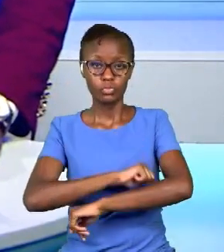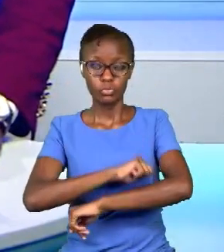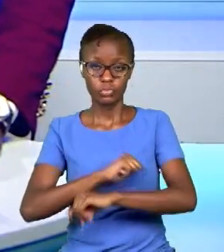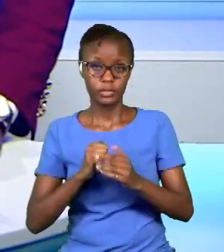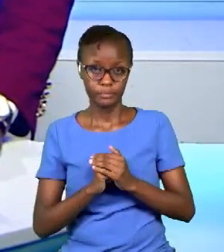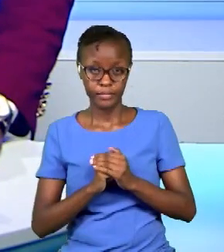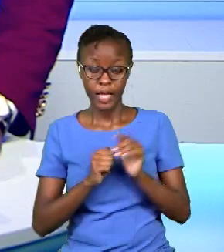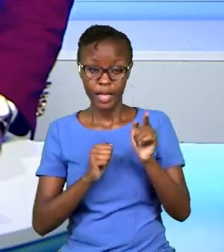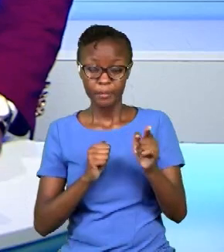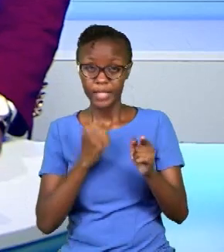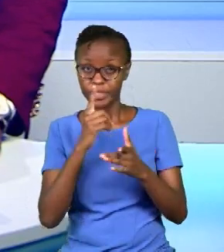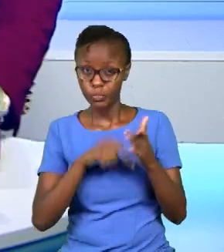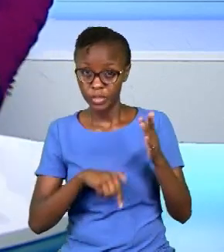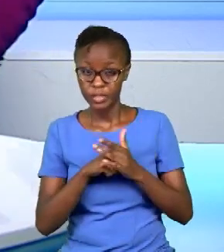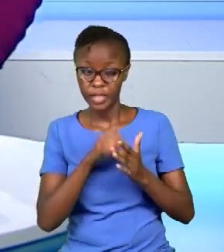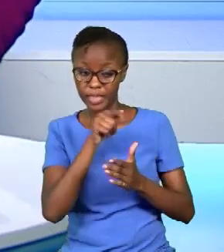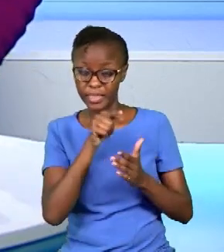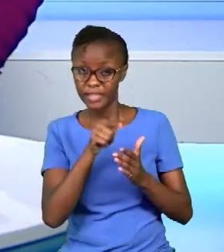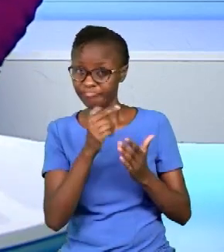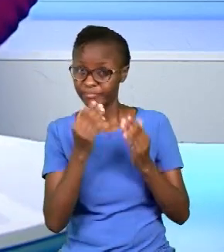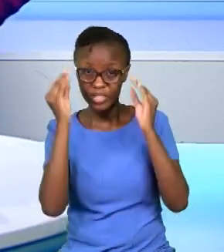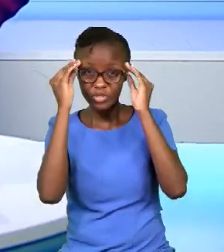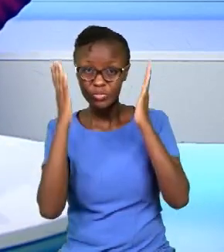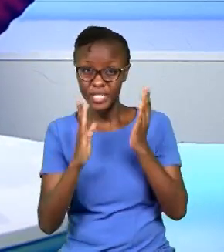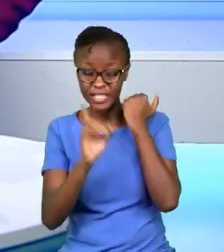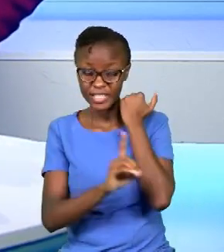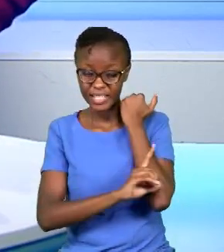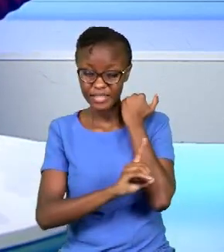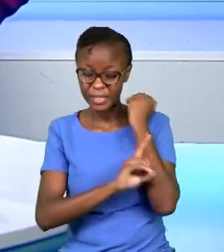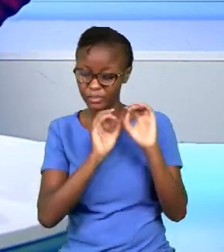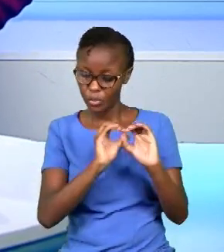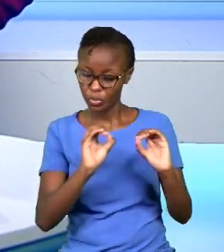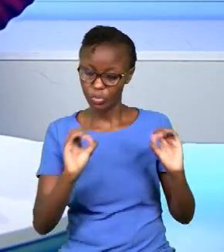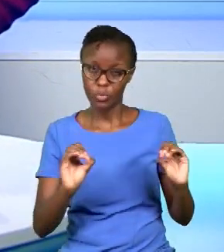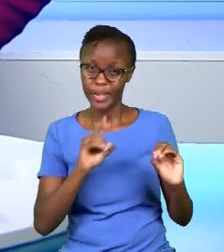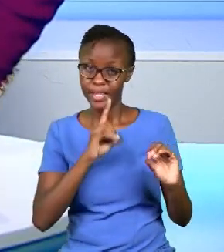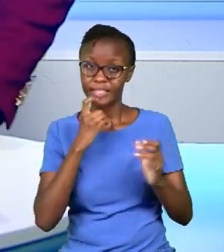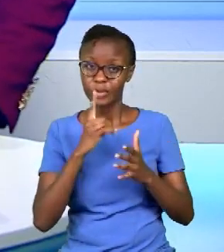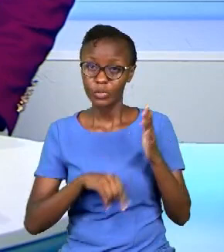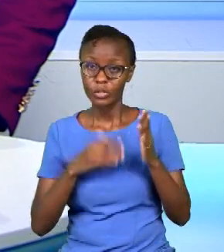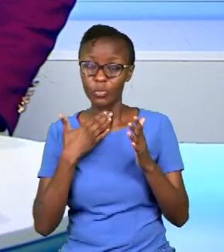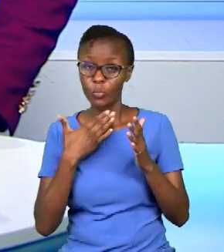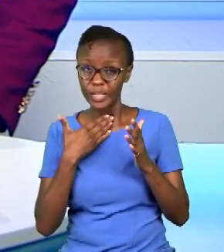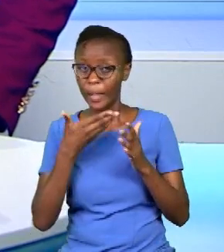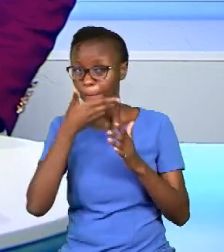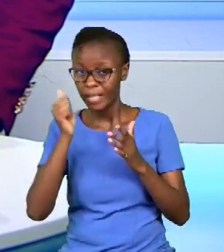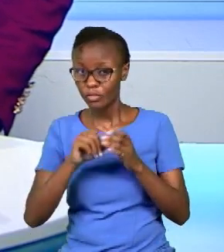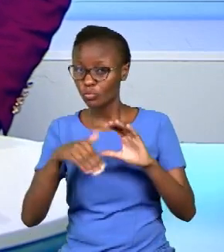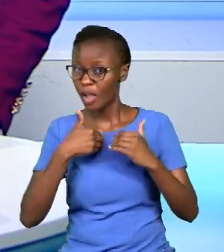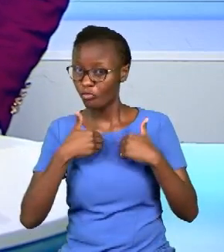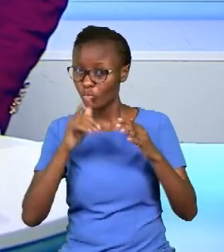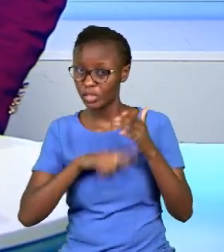Magoha described the children as highly indisciplined and reiterated his calls to reintroduce caning in schools.